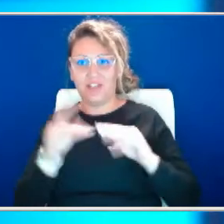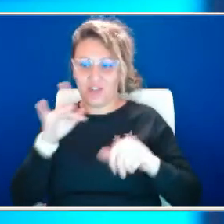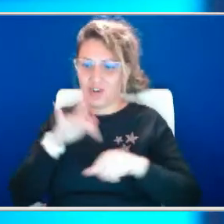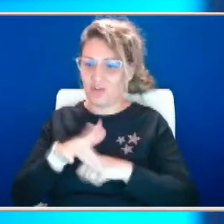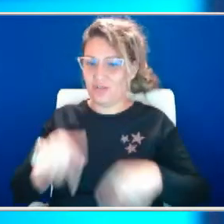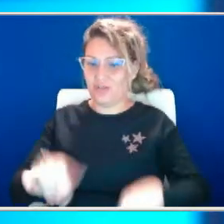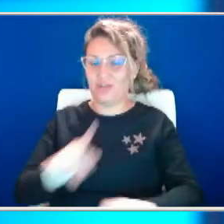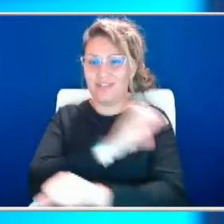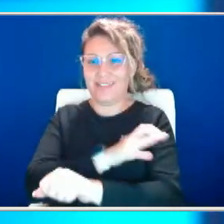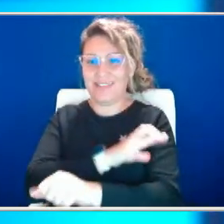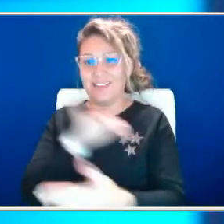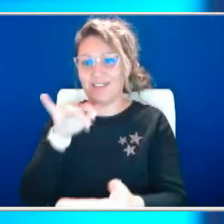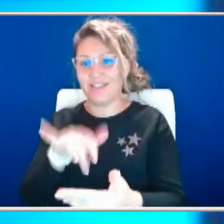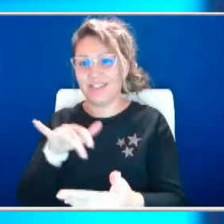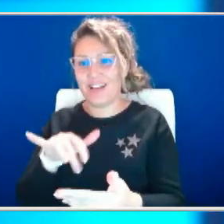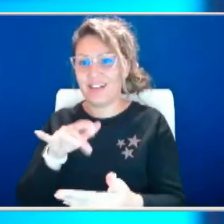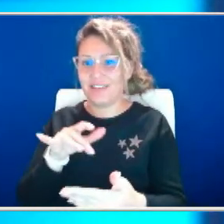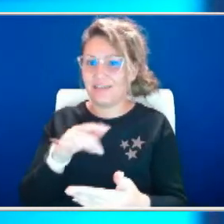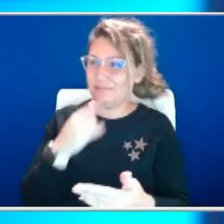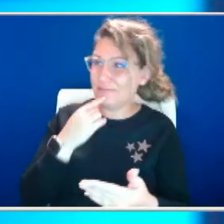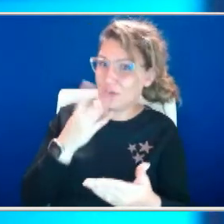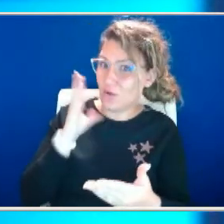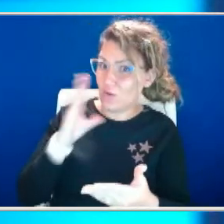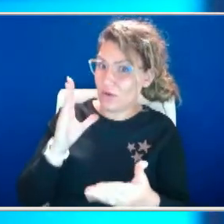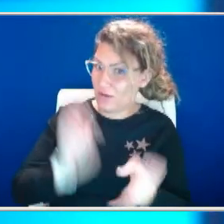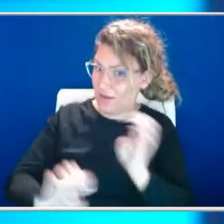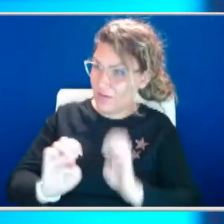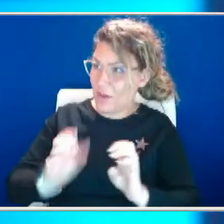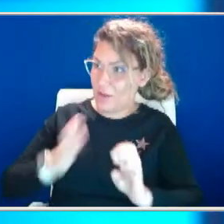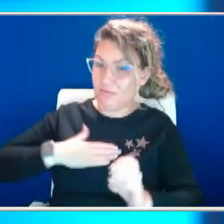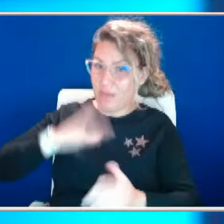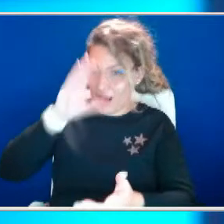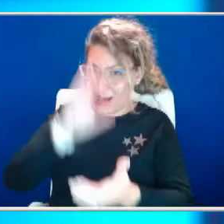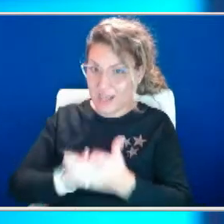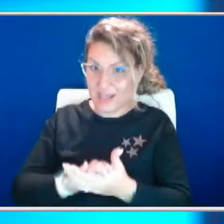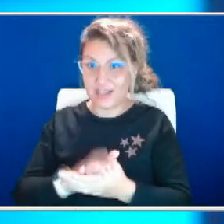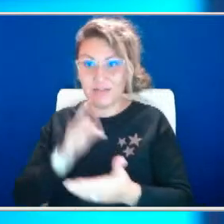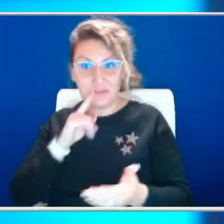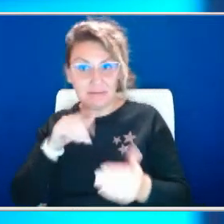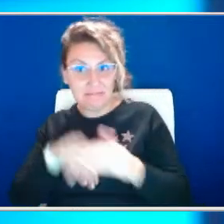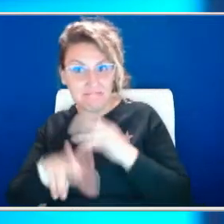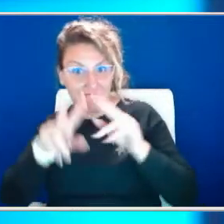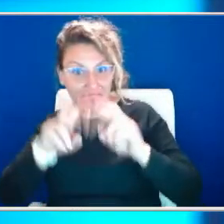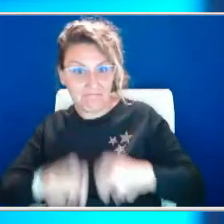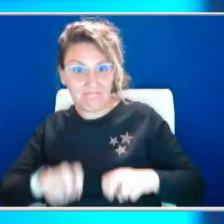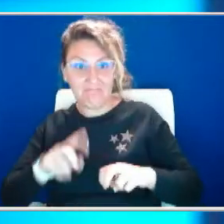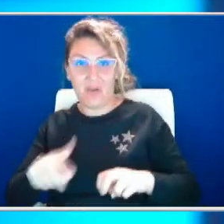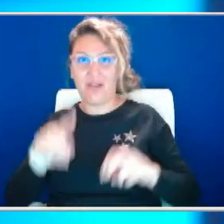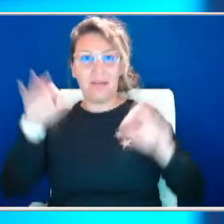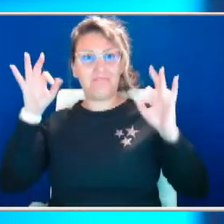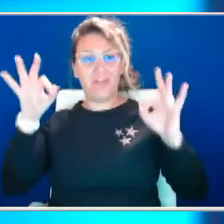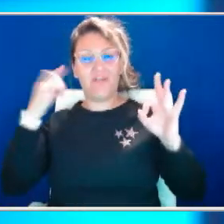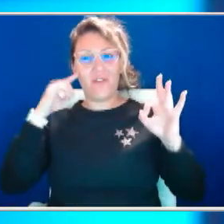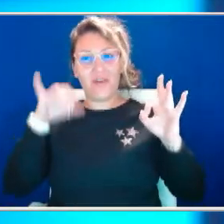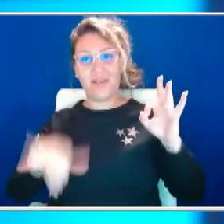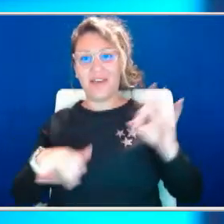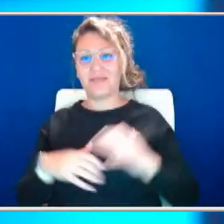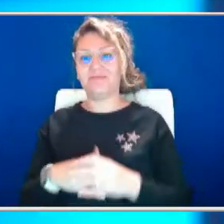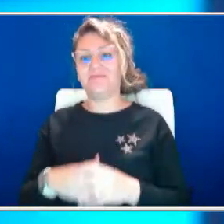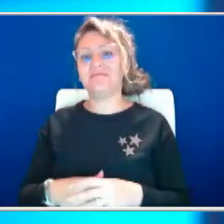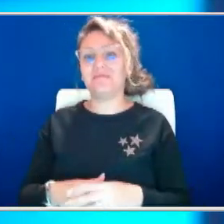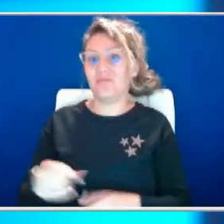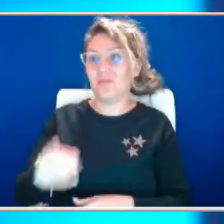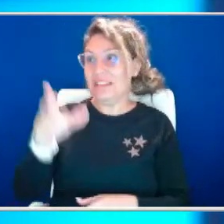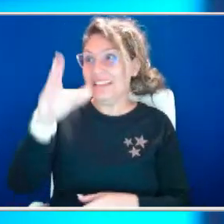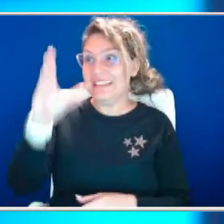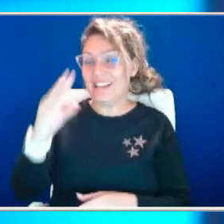study, and said, would we evaluate her husband? And I looked at, he came in, and I was like, he's perfect for this, you know. So you never know. So just